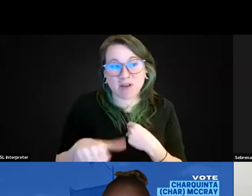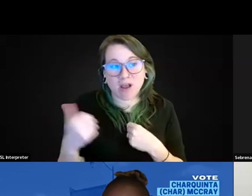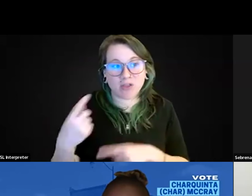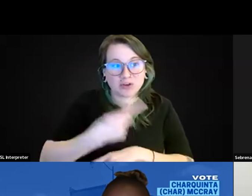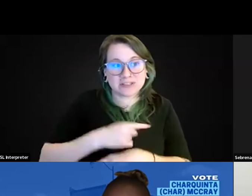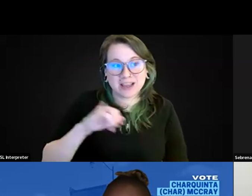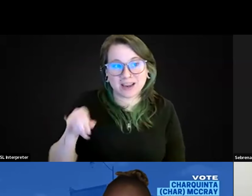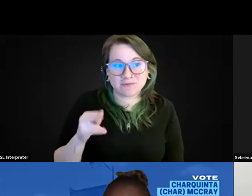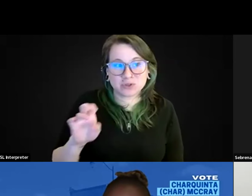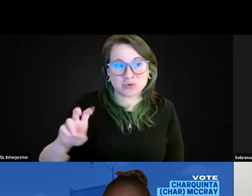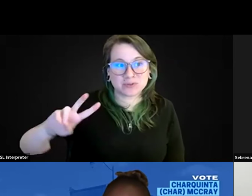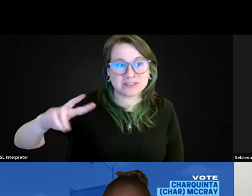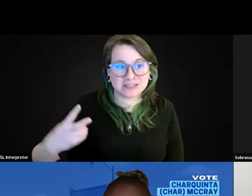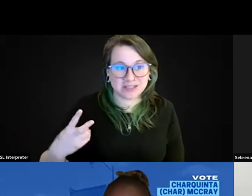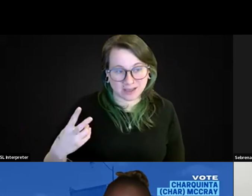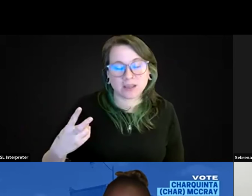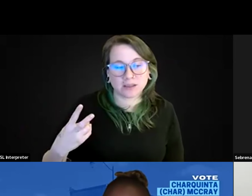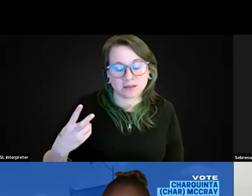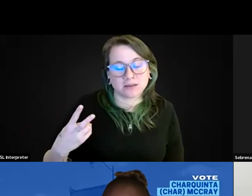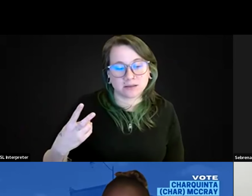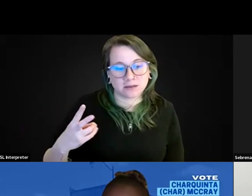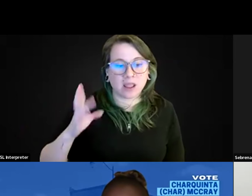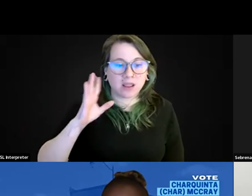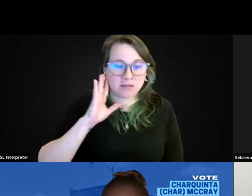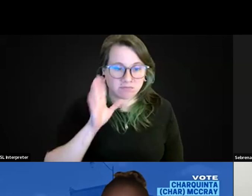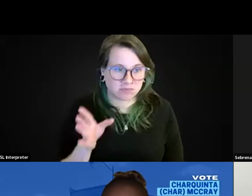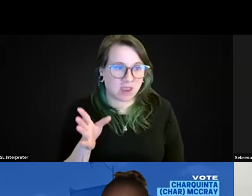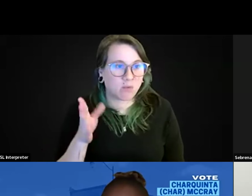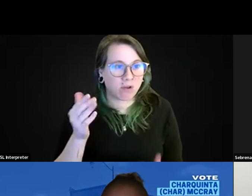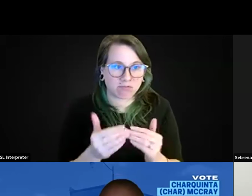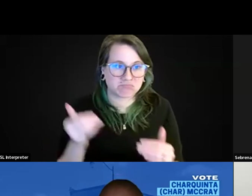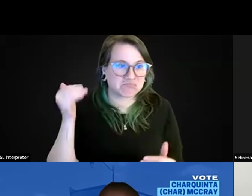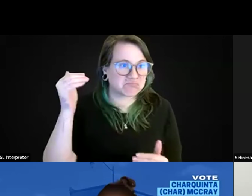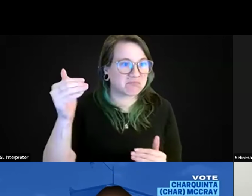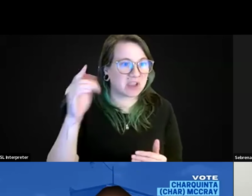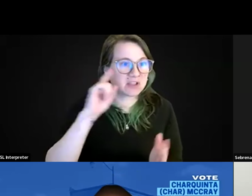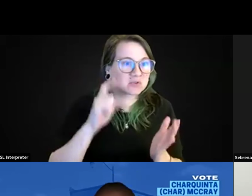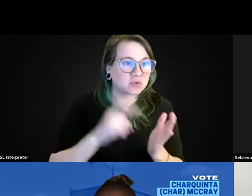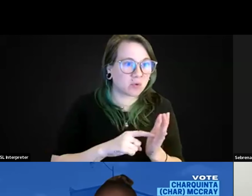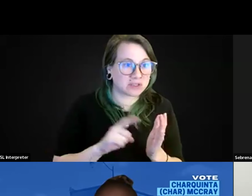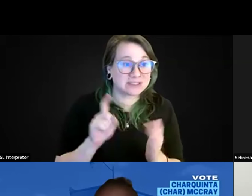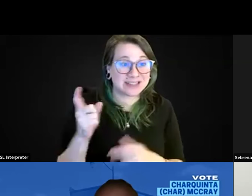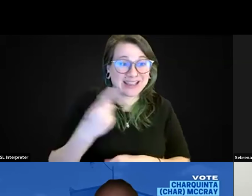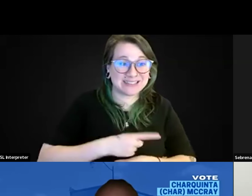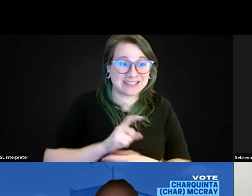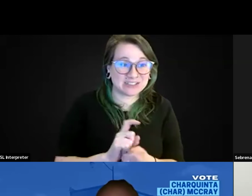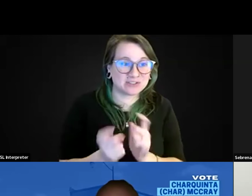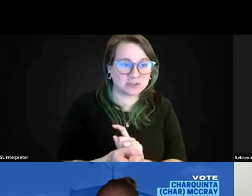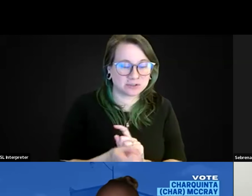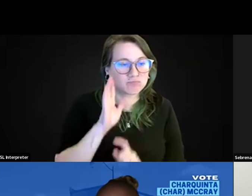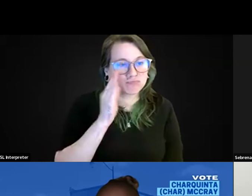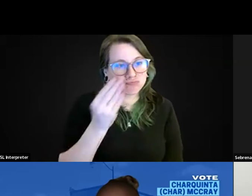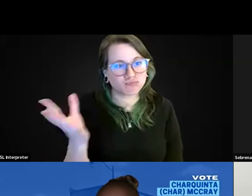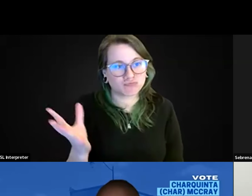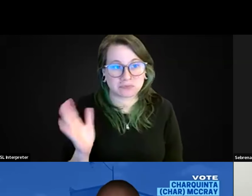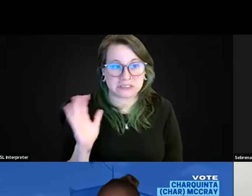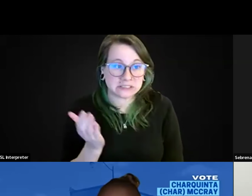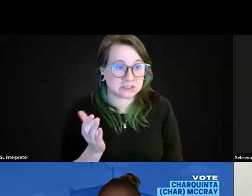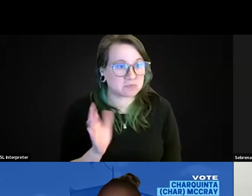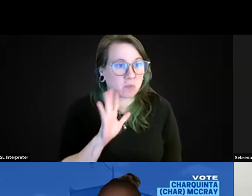June 2nd, and they'll give advance notice if that date changes, but it doesn't look like